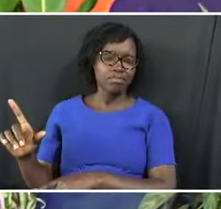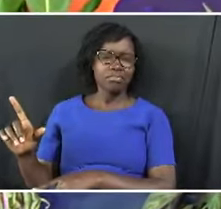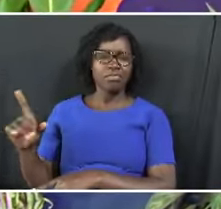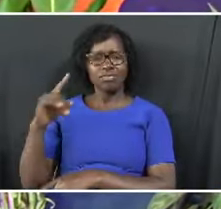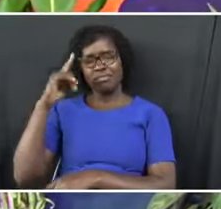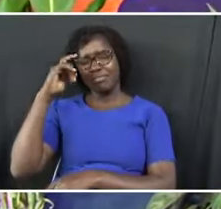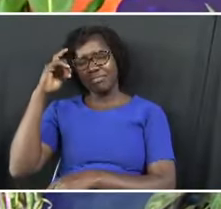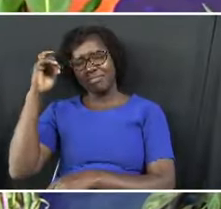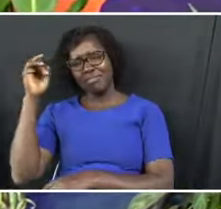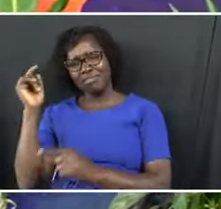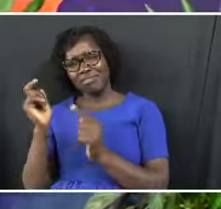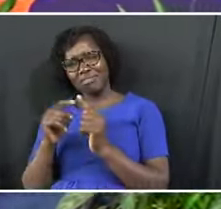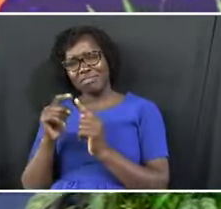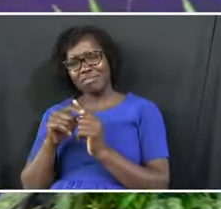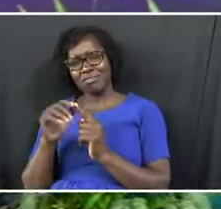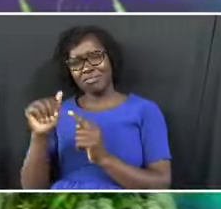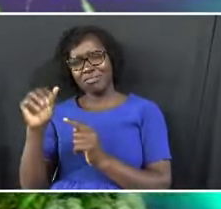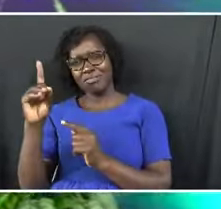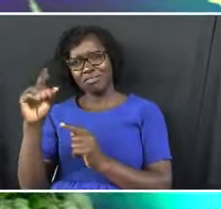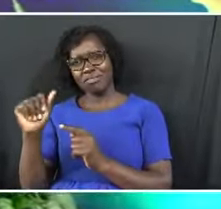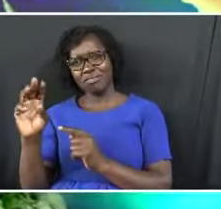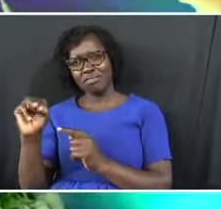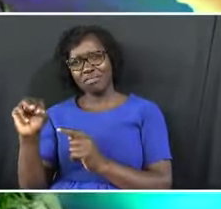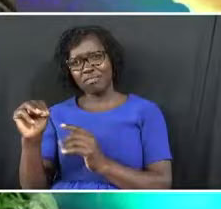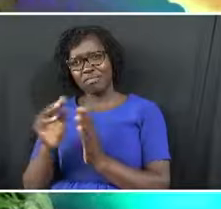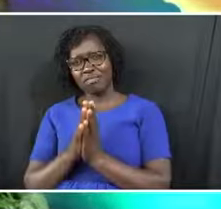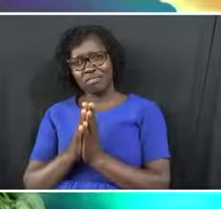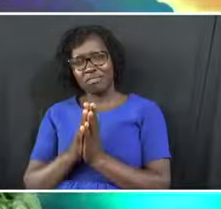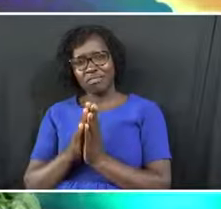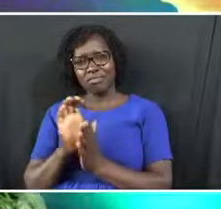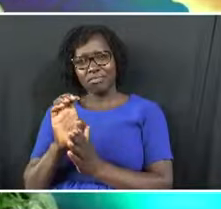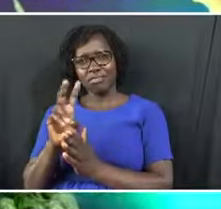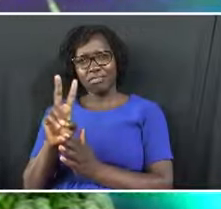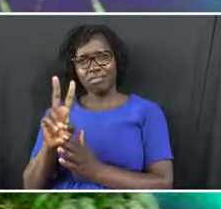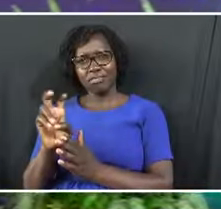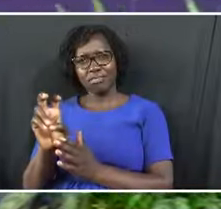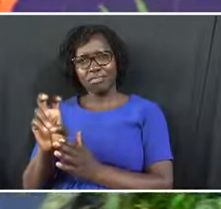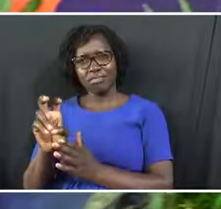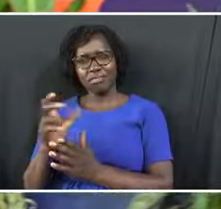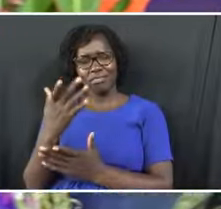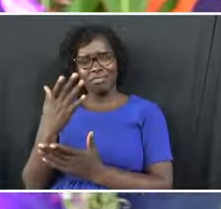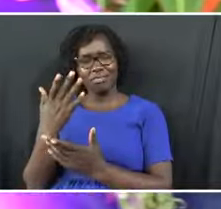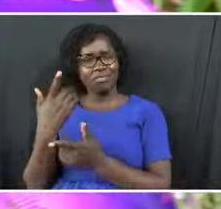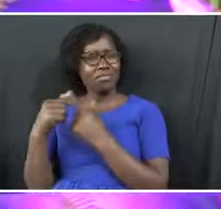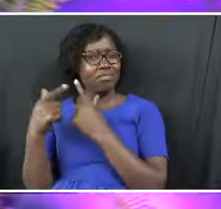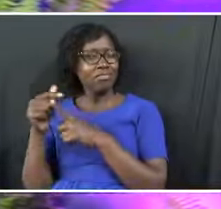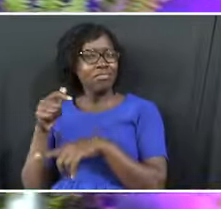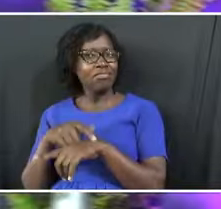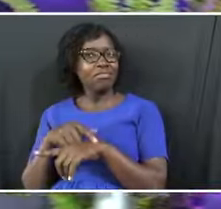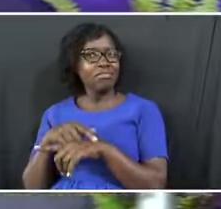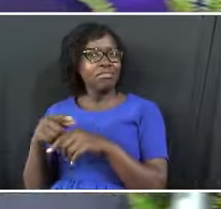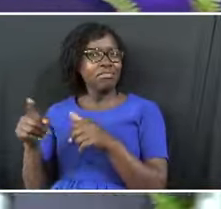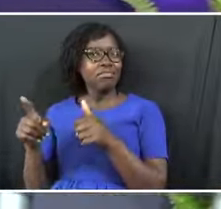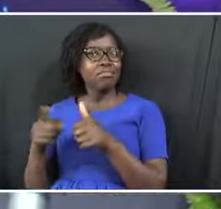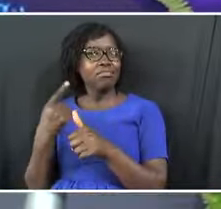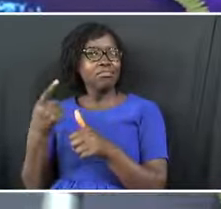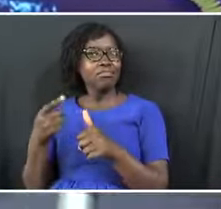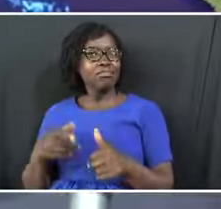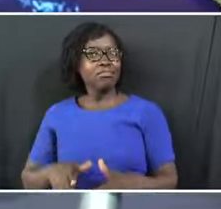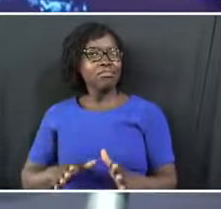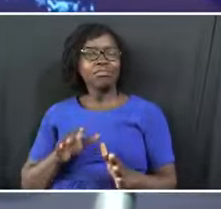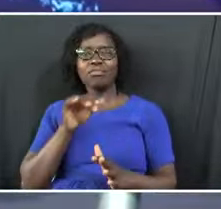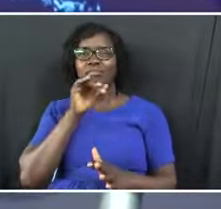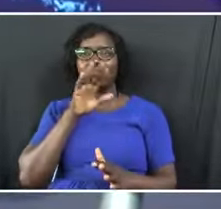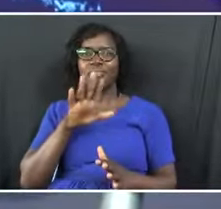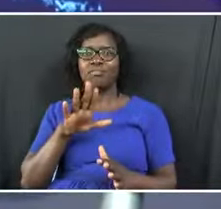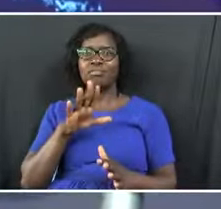pain Adam and Eve went when their firstborn son, a son whom they